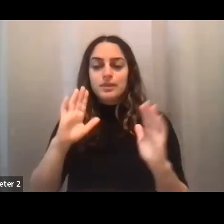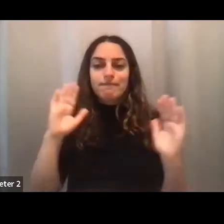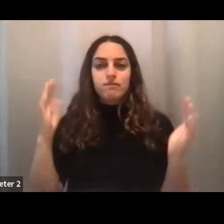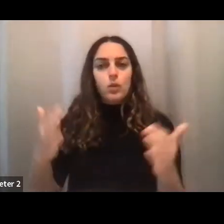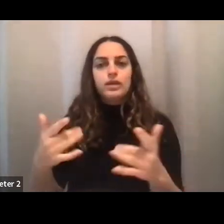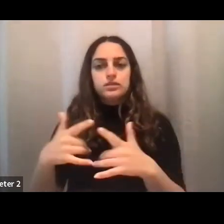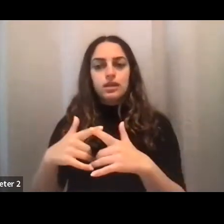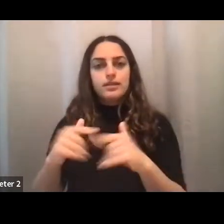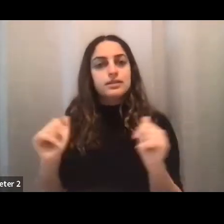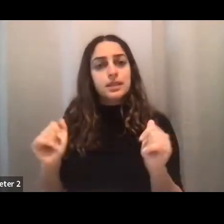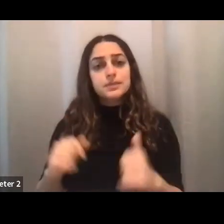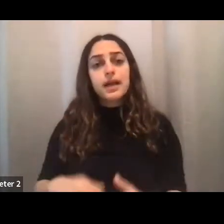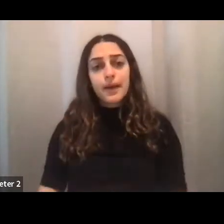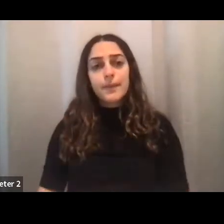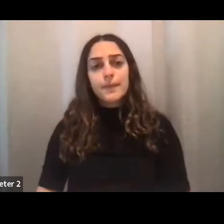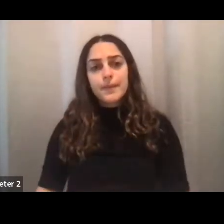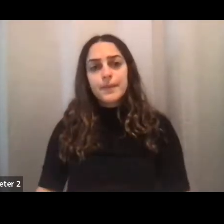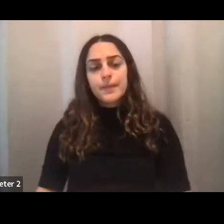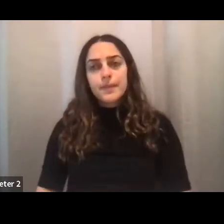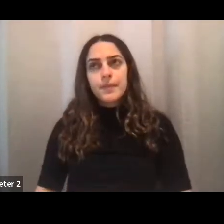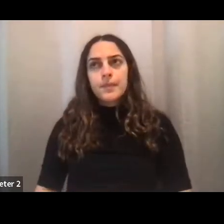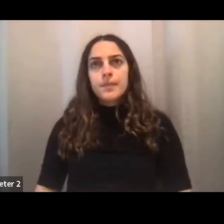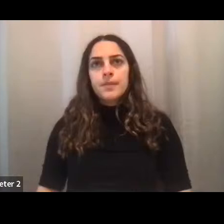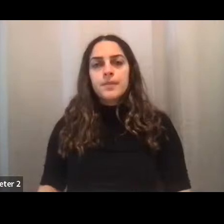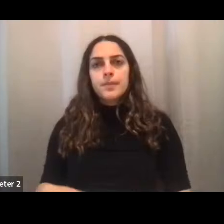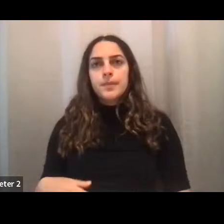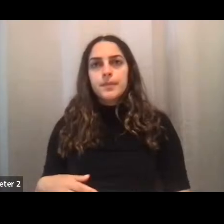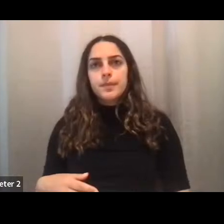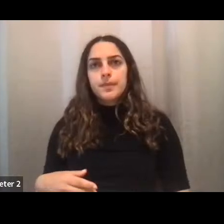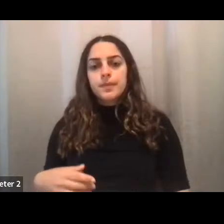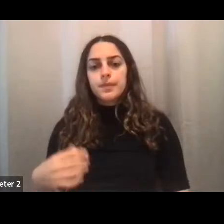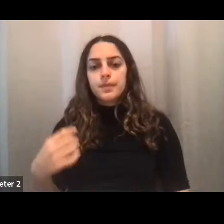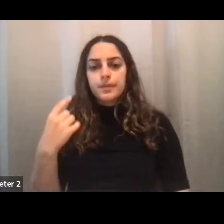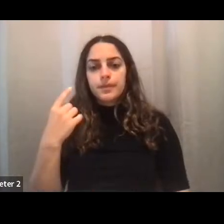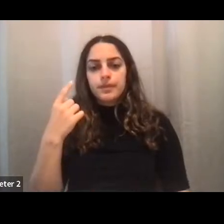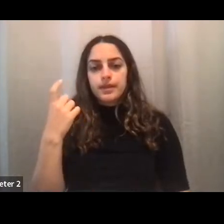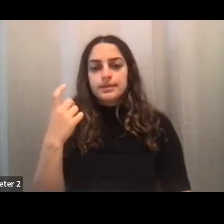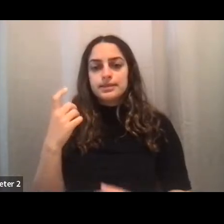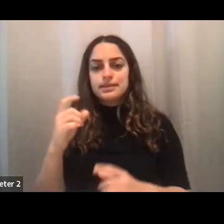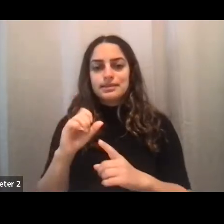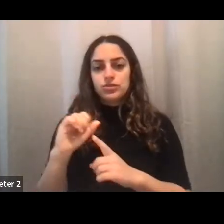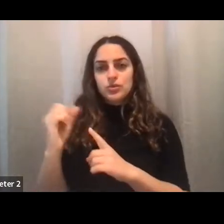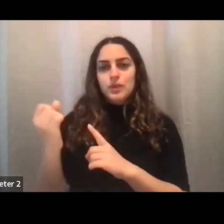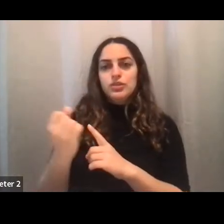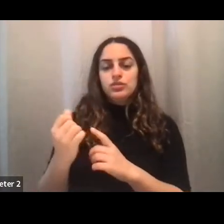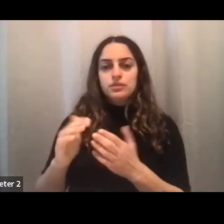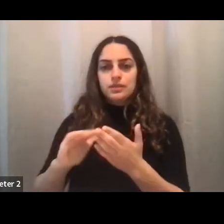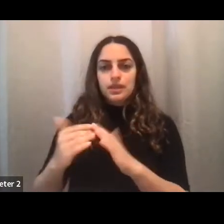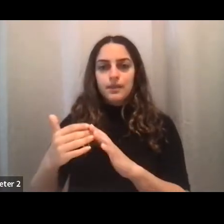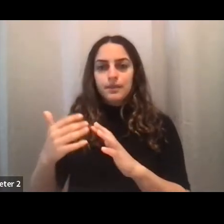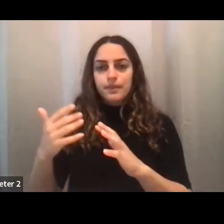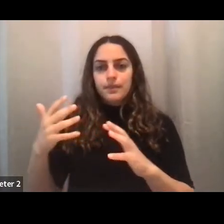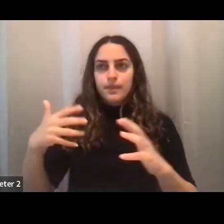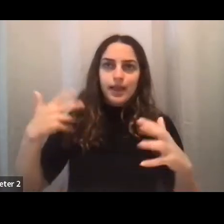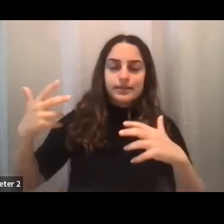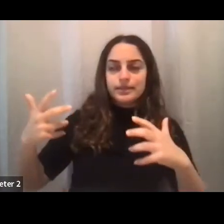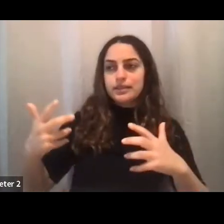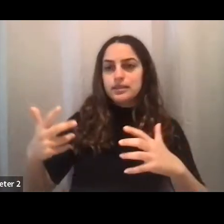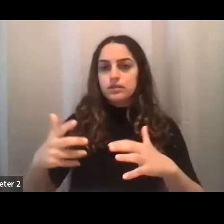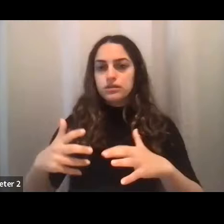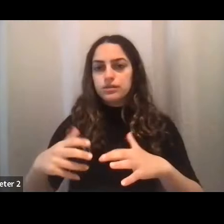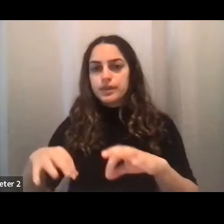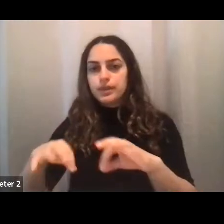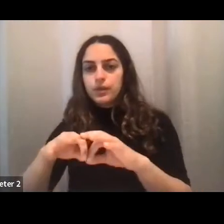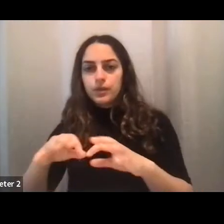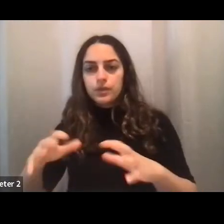time because situations get hectic critical critical lifts you